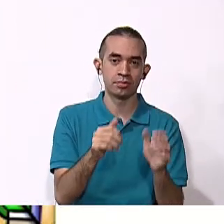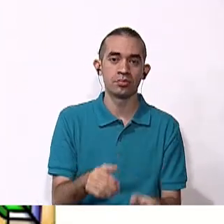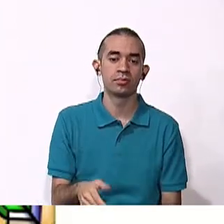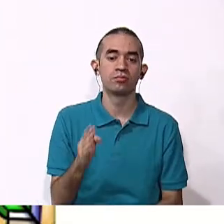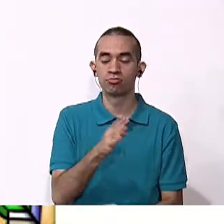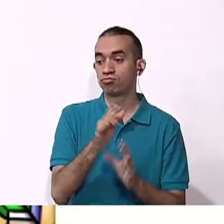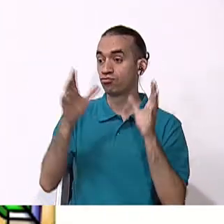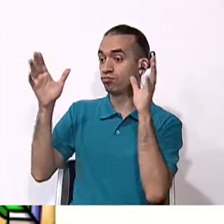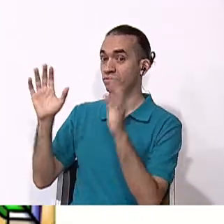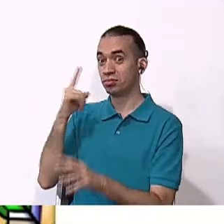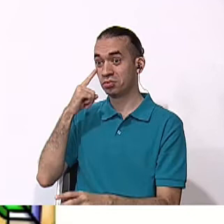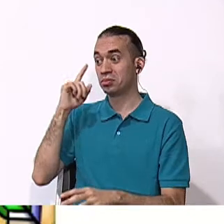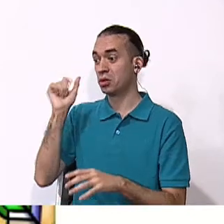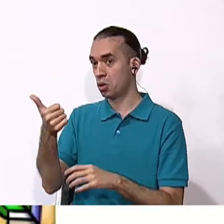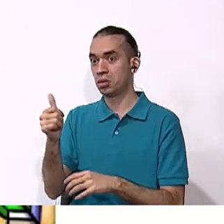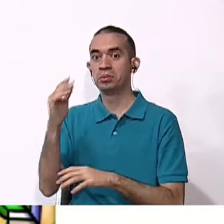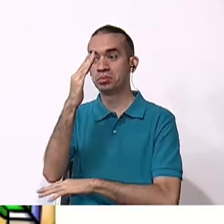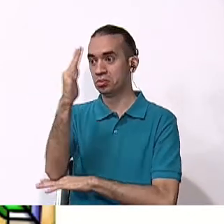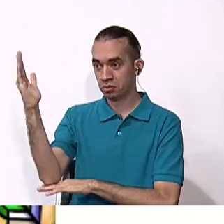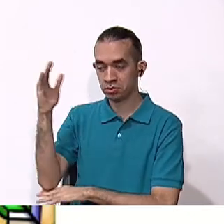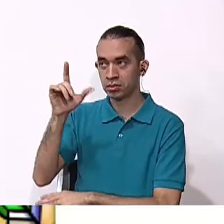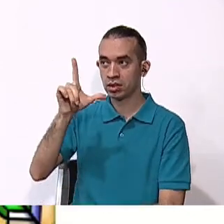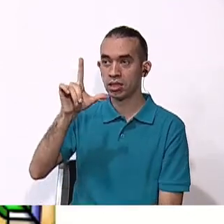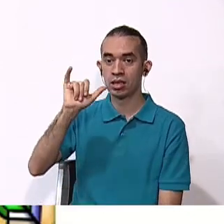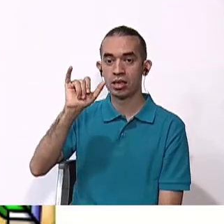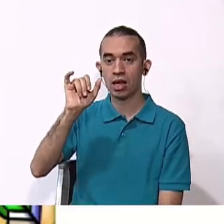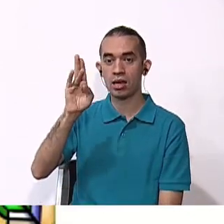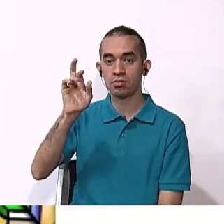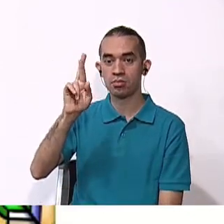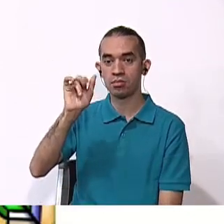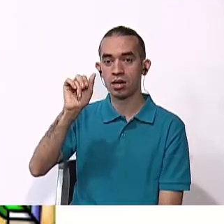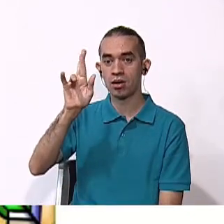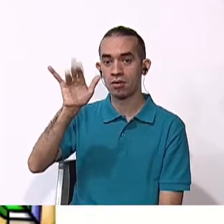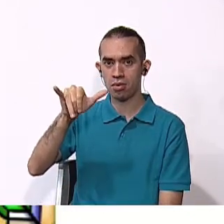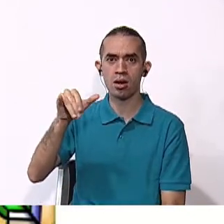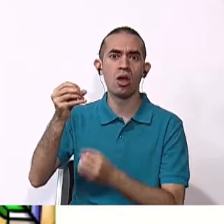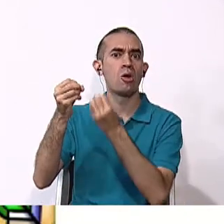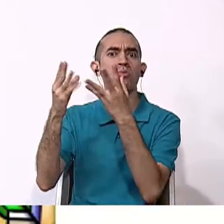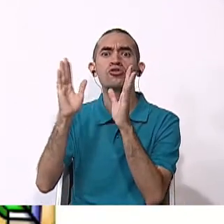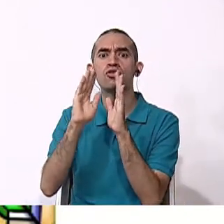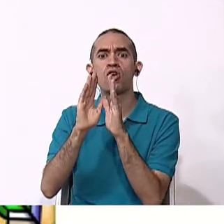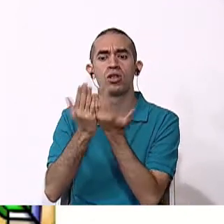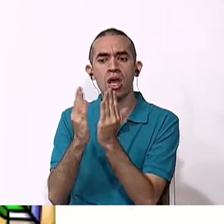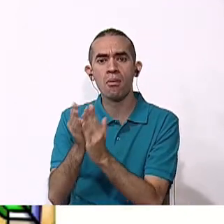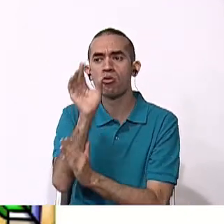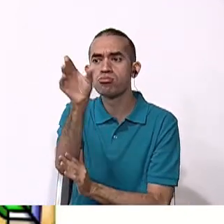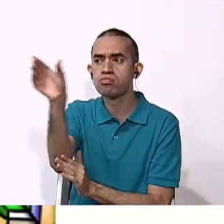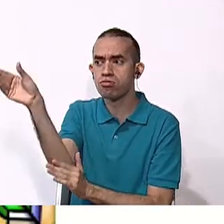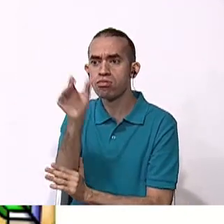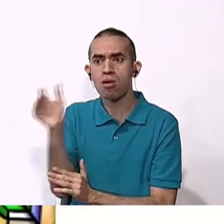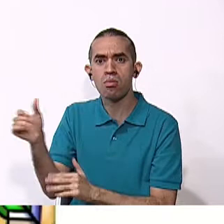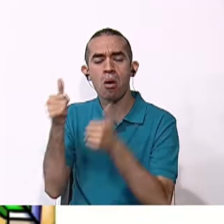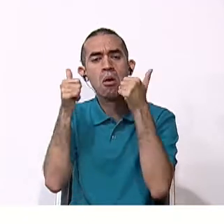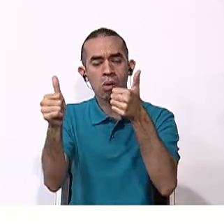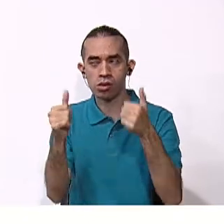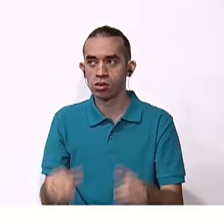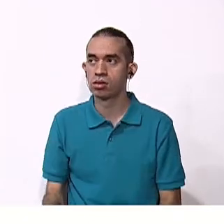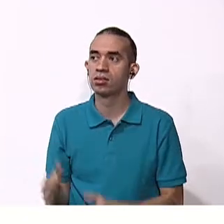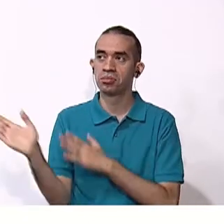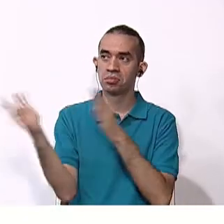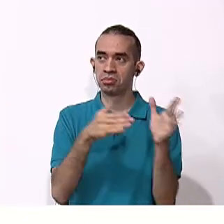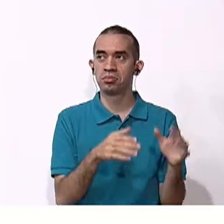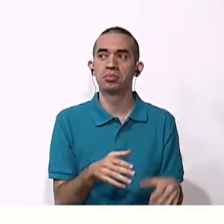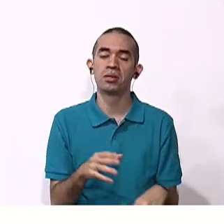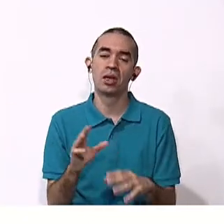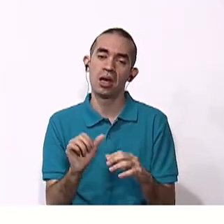the library. A lot of books. Excellent. Very good. This is my